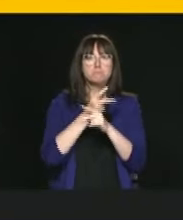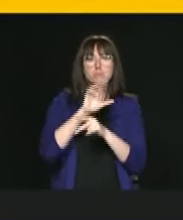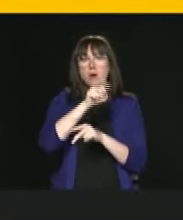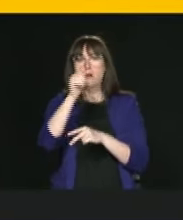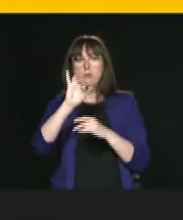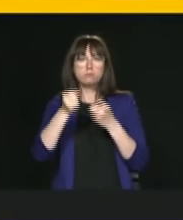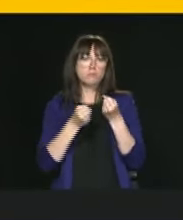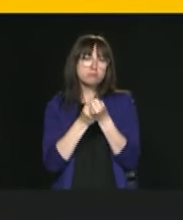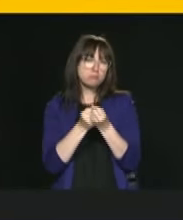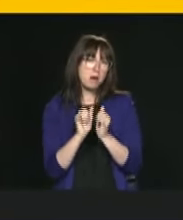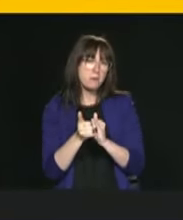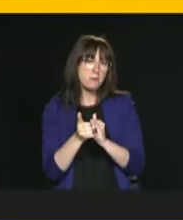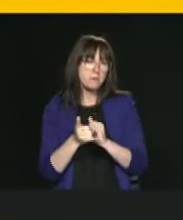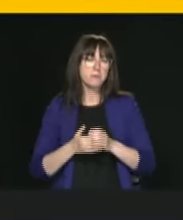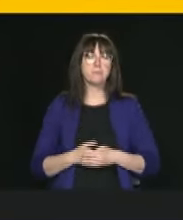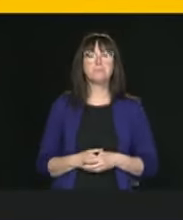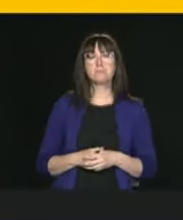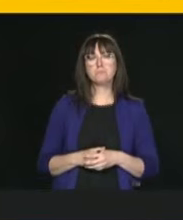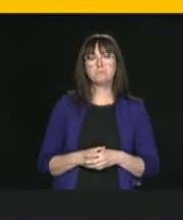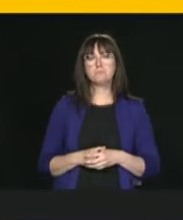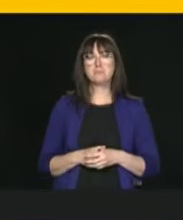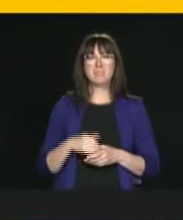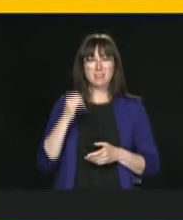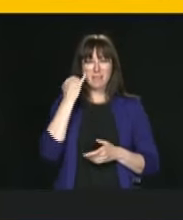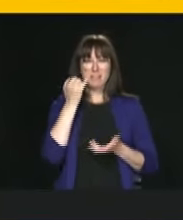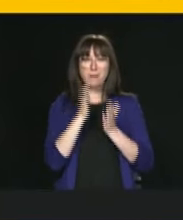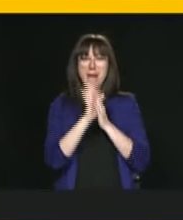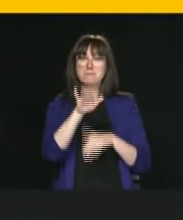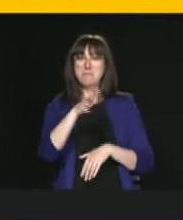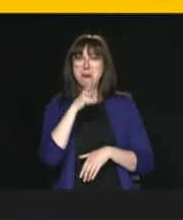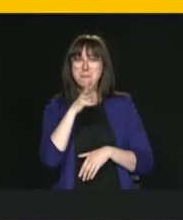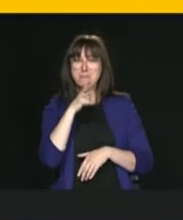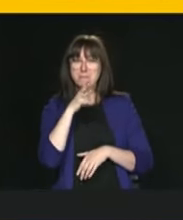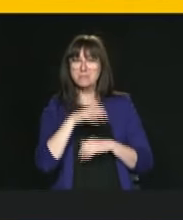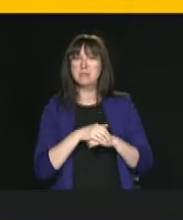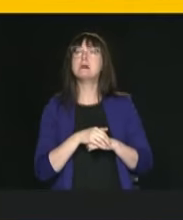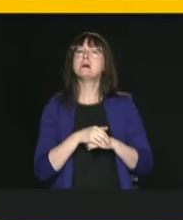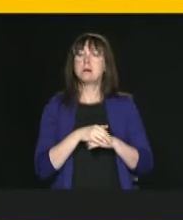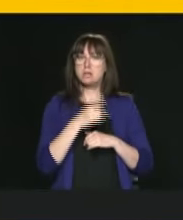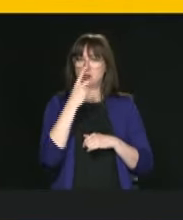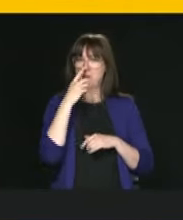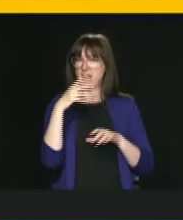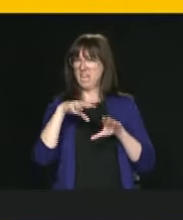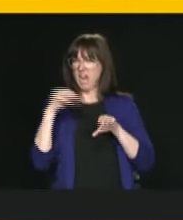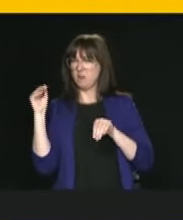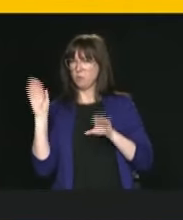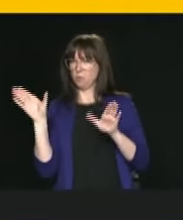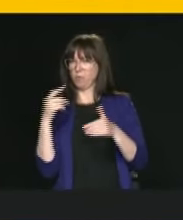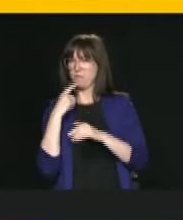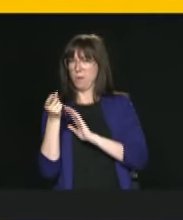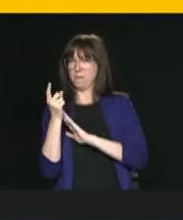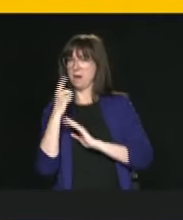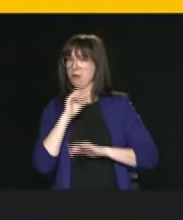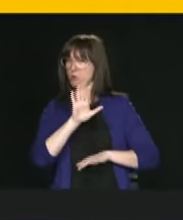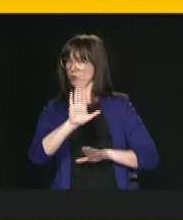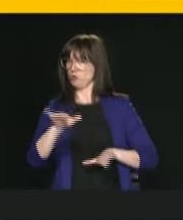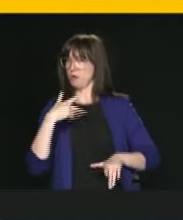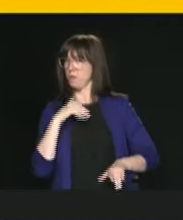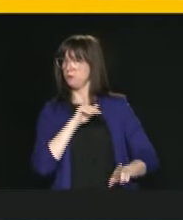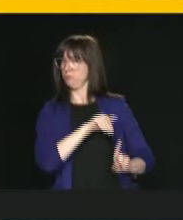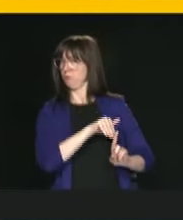them. I want to close by asking all the moms to step out of the room for a minute so I can talk to your kids.